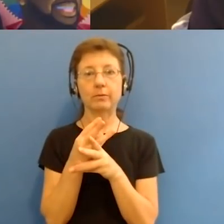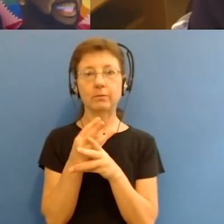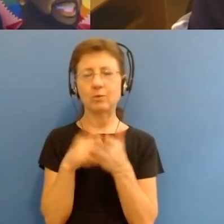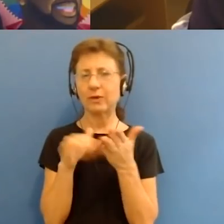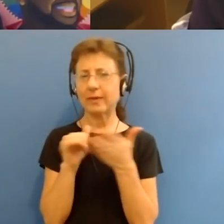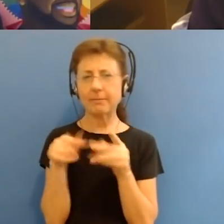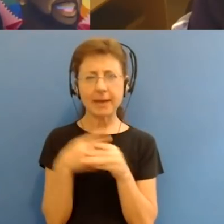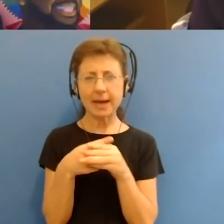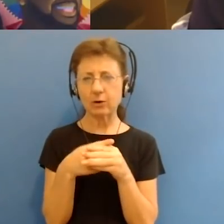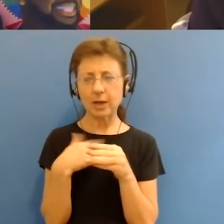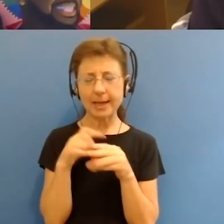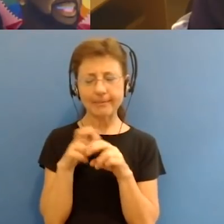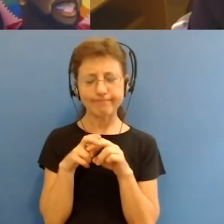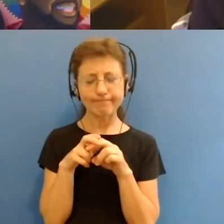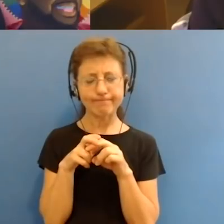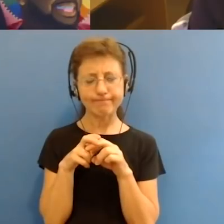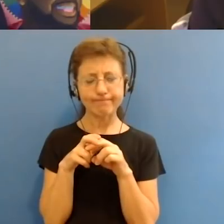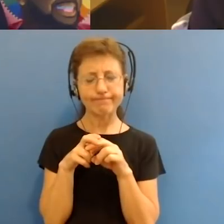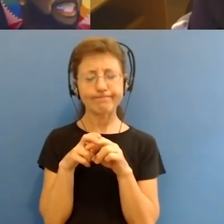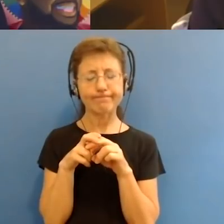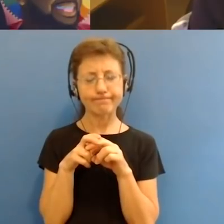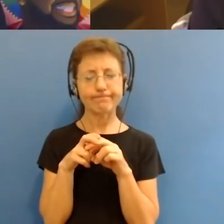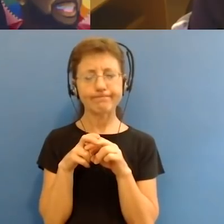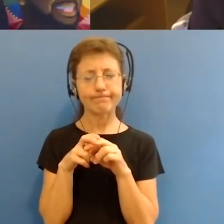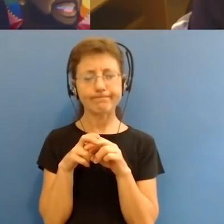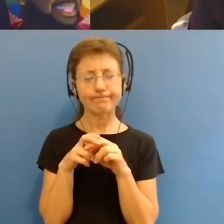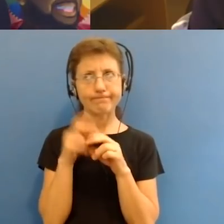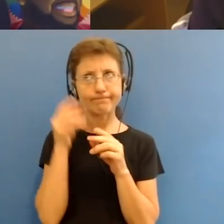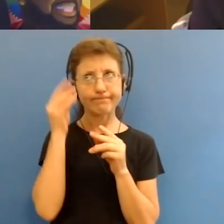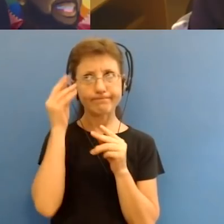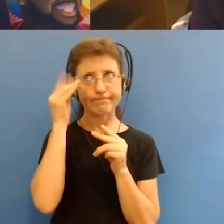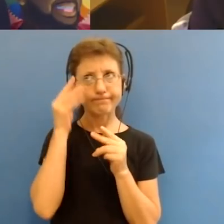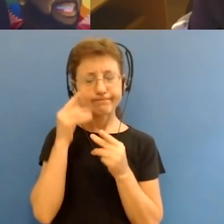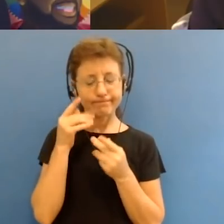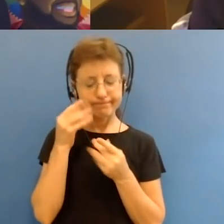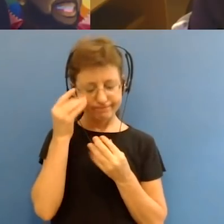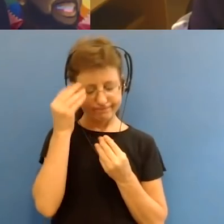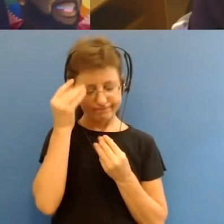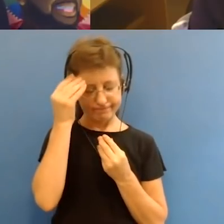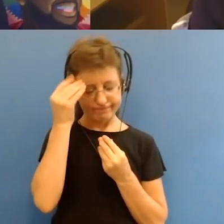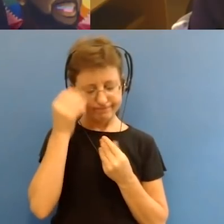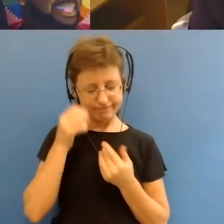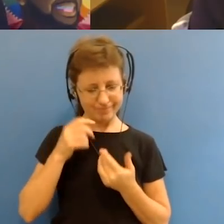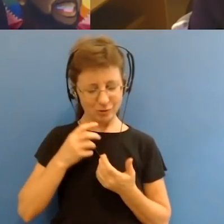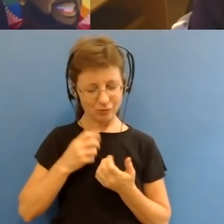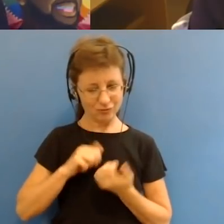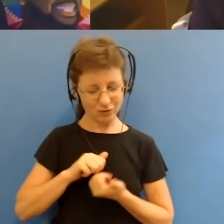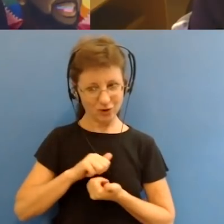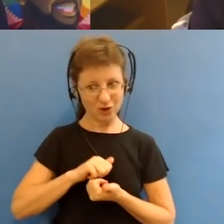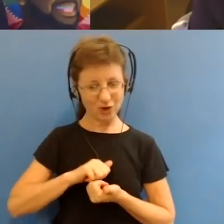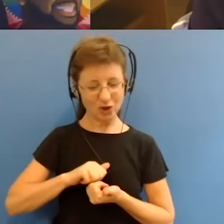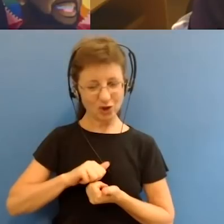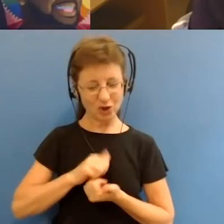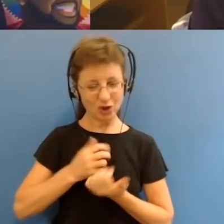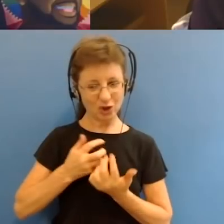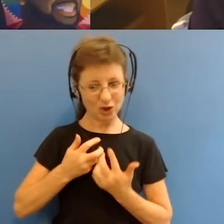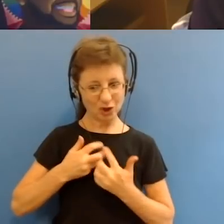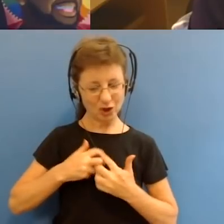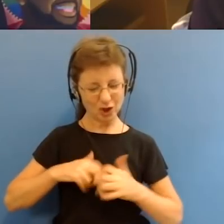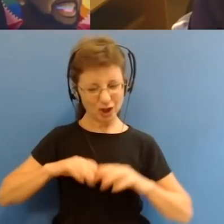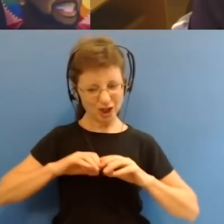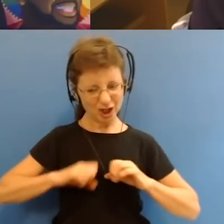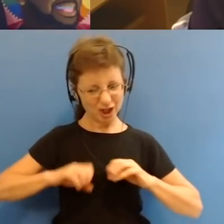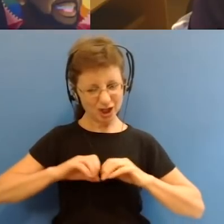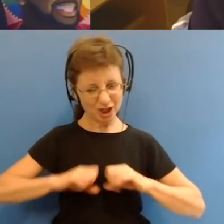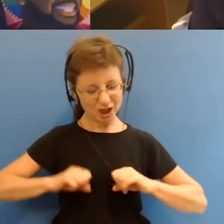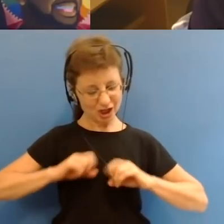that and slowly metabolize, well, to metabolize it, to really just break it down and work with